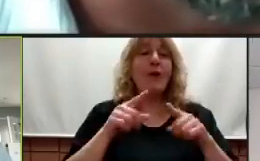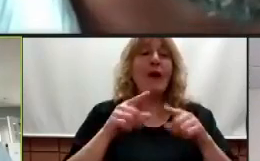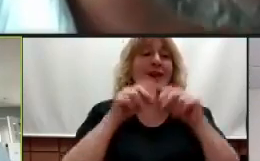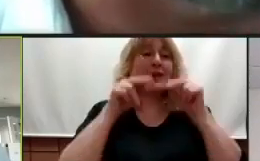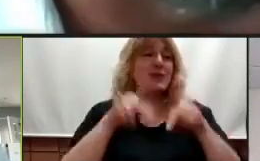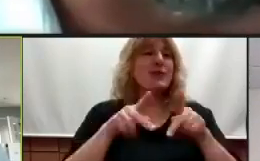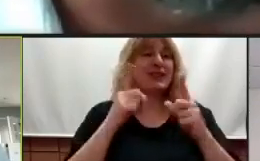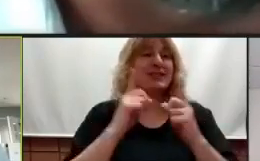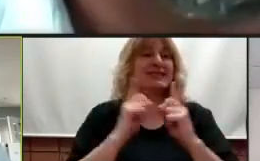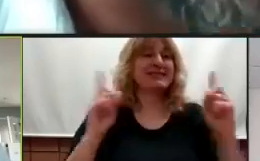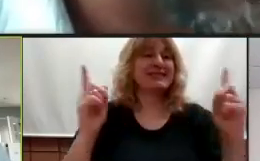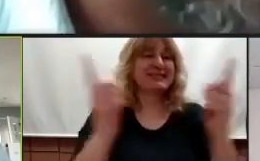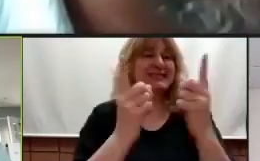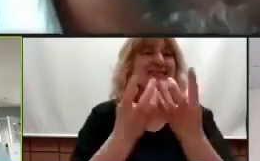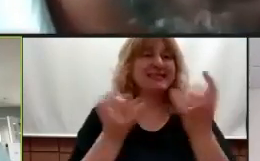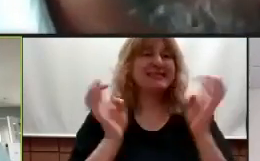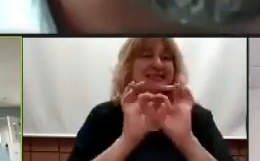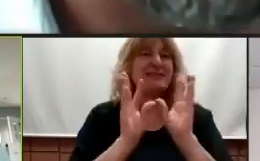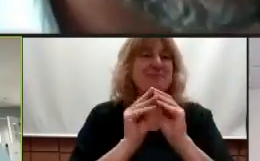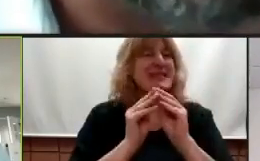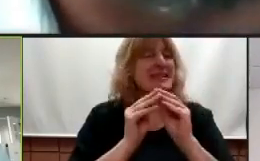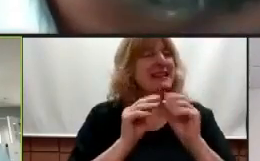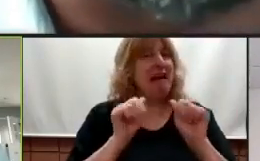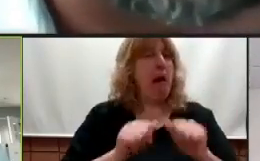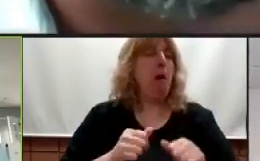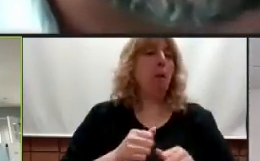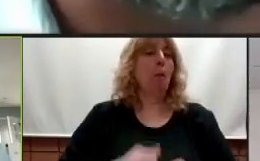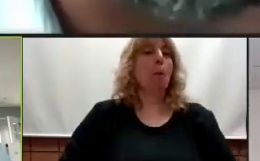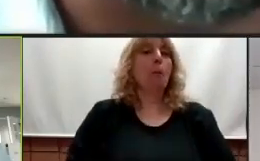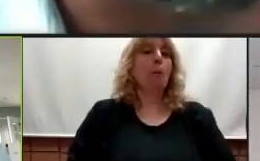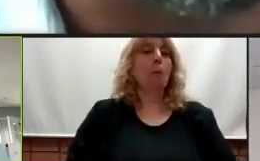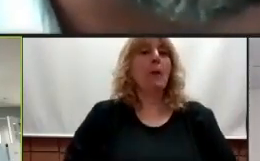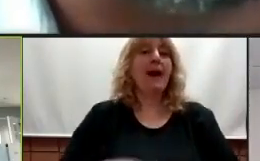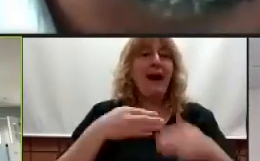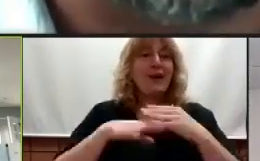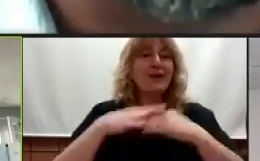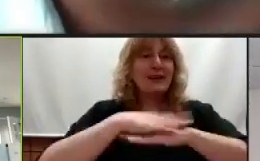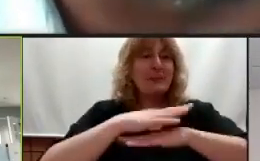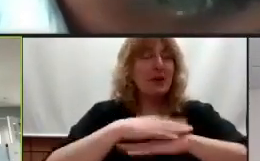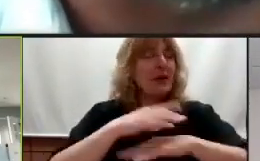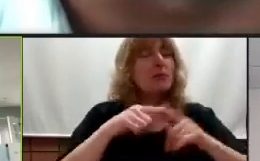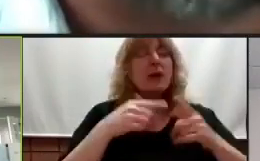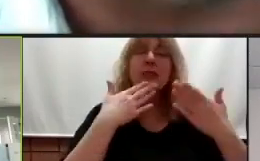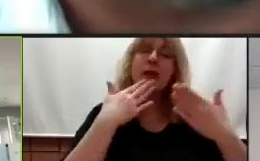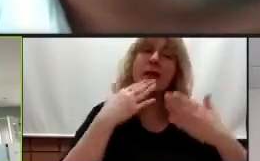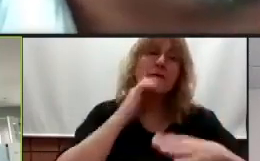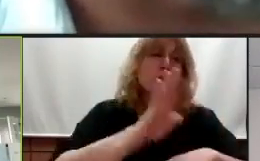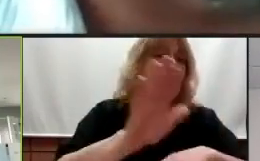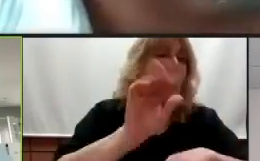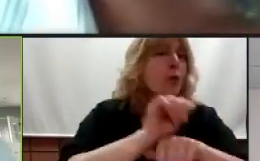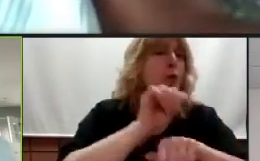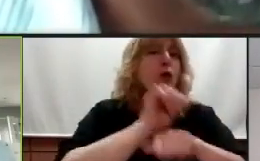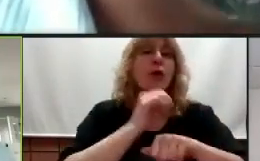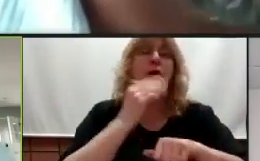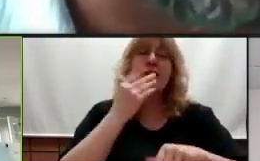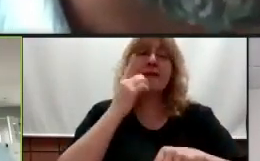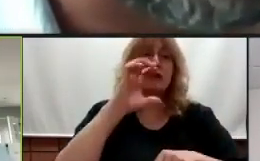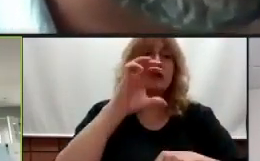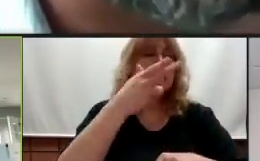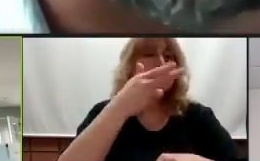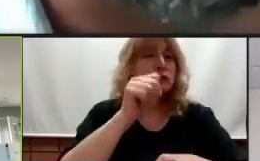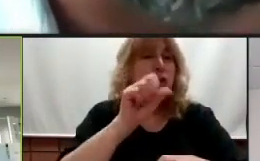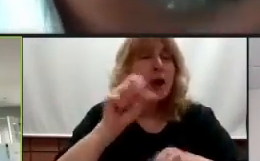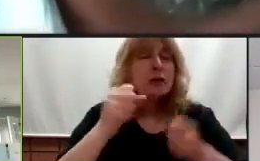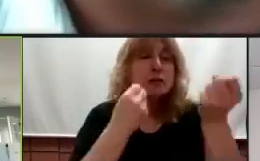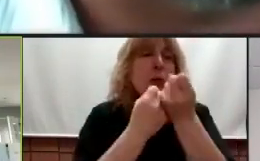for those tools. Thanks for your presence again and all the work that Chaz does every day to support not just families in Southwest Detroit, but families